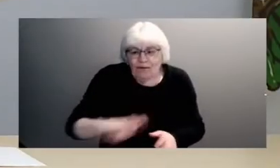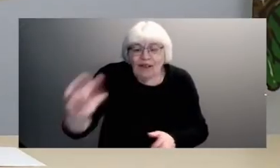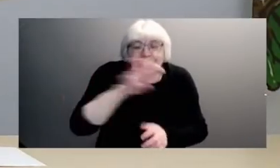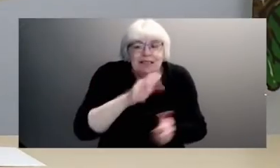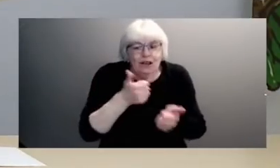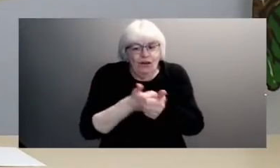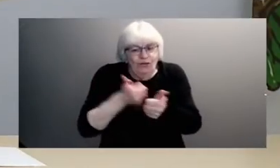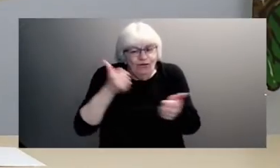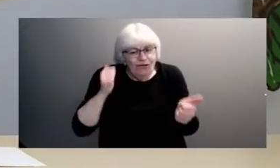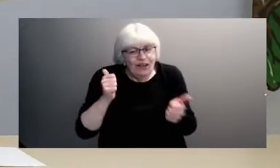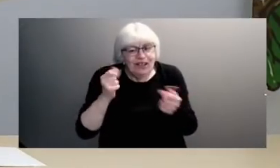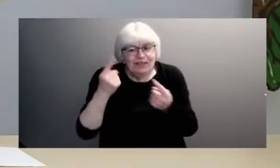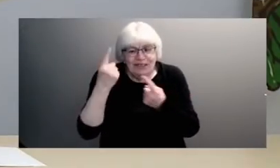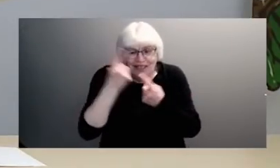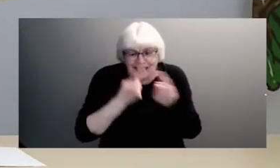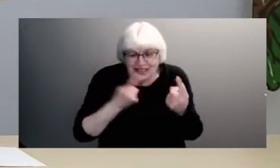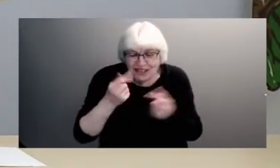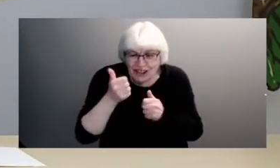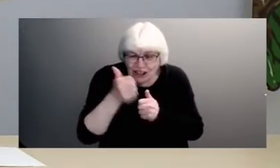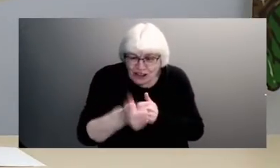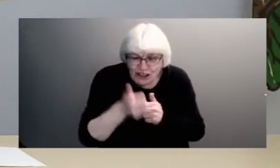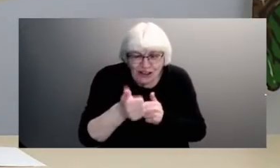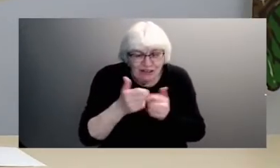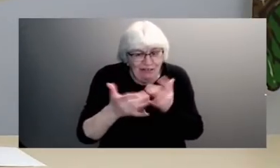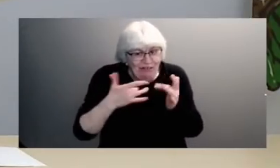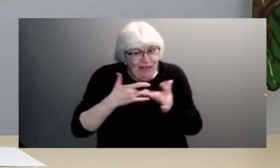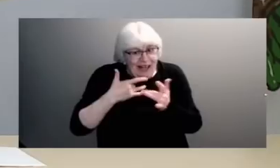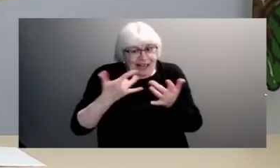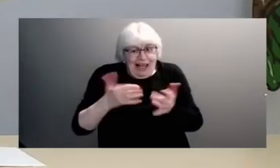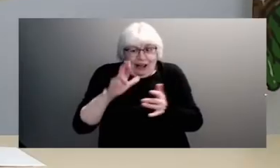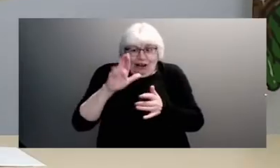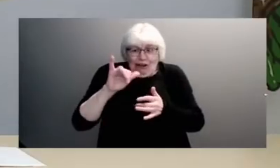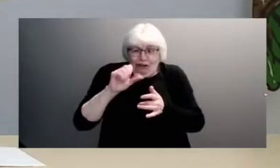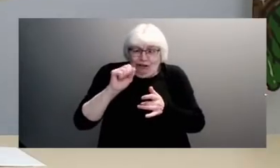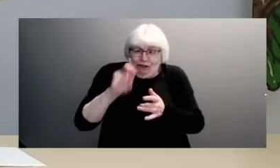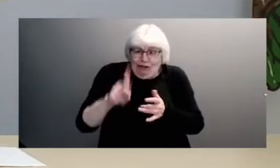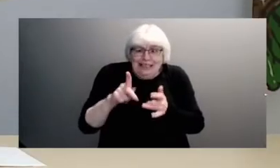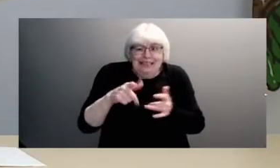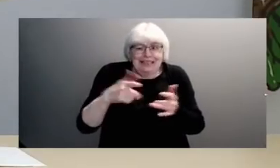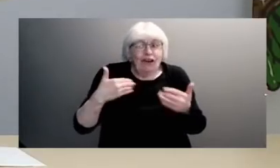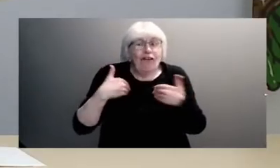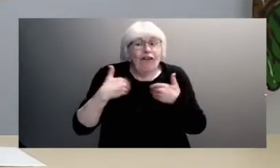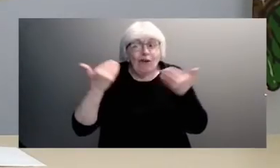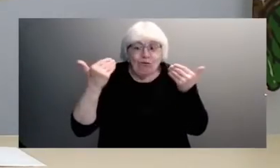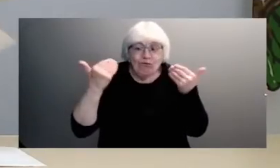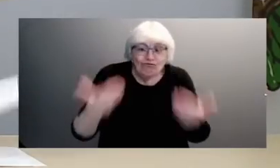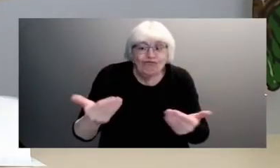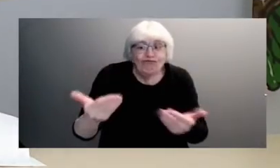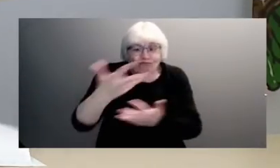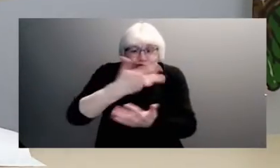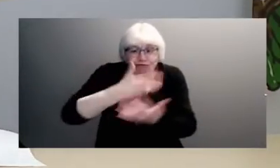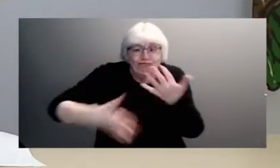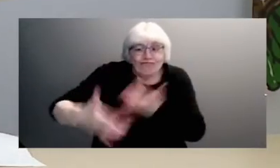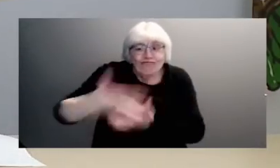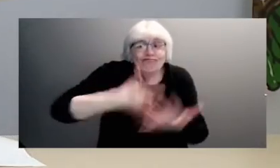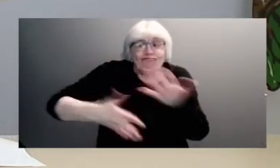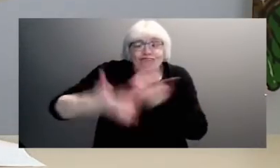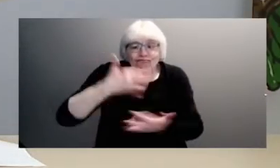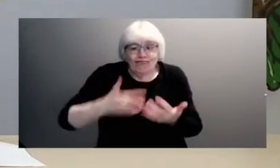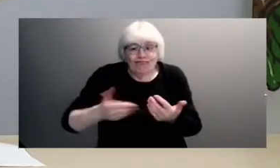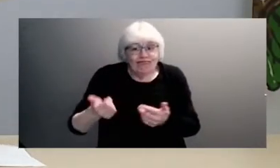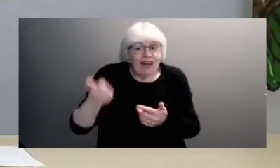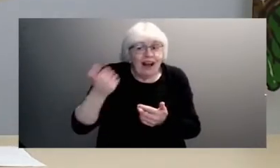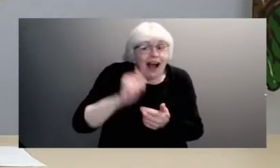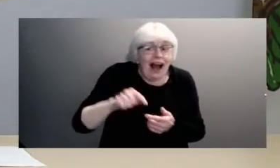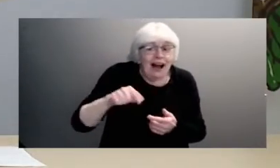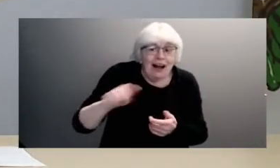gatherings with people outside your household. And now is the time to take additional steps to limit importation and spread of Omicron.